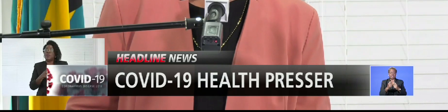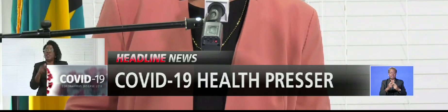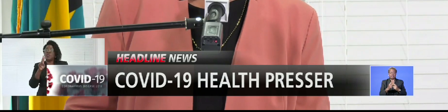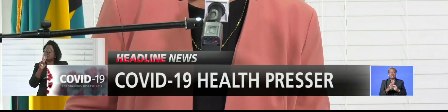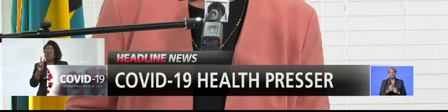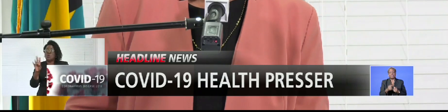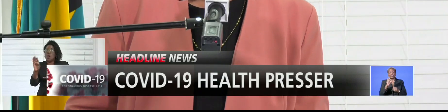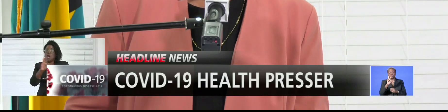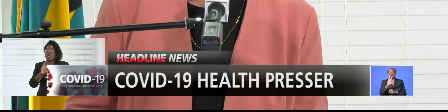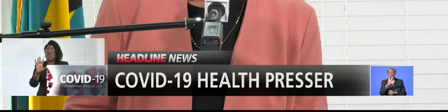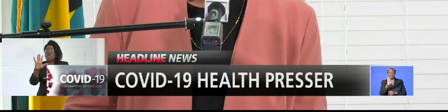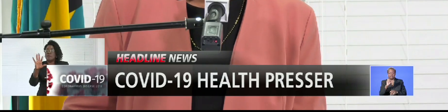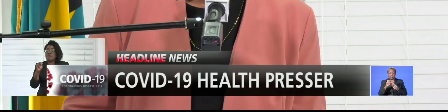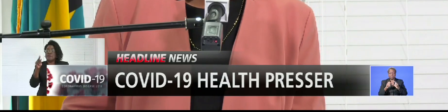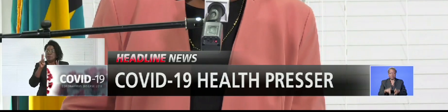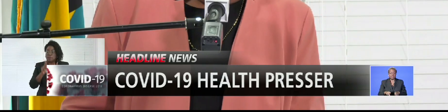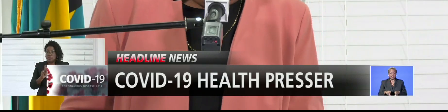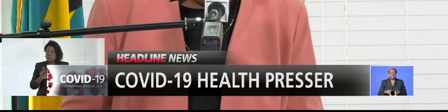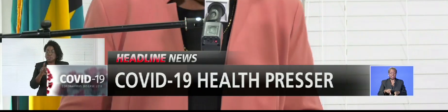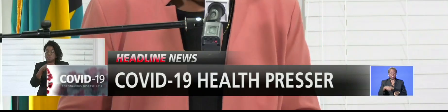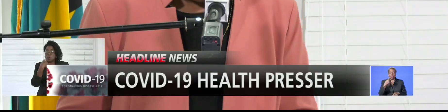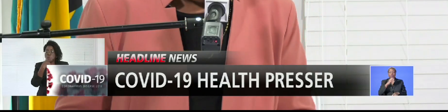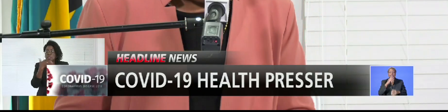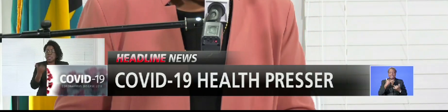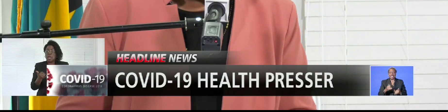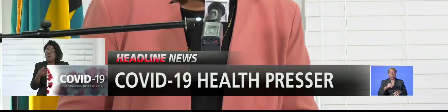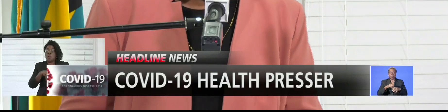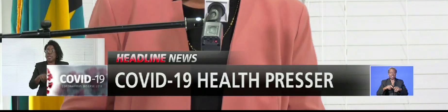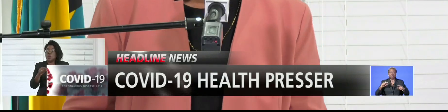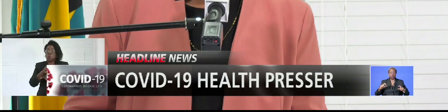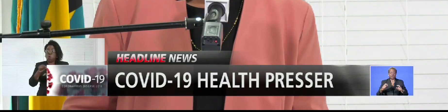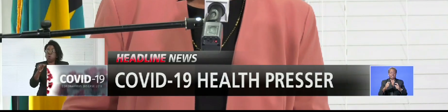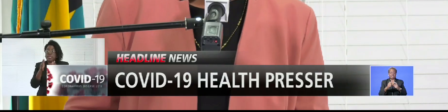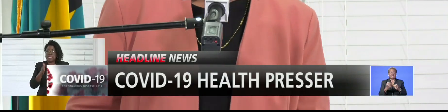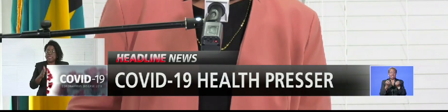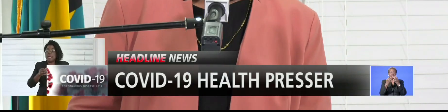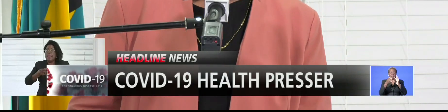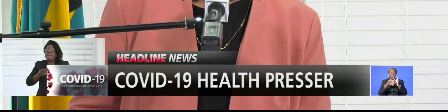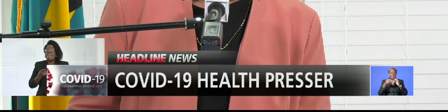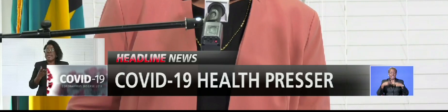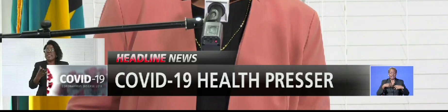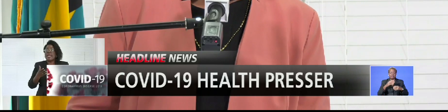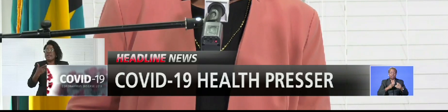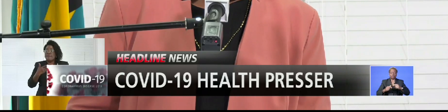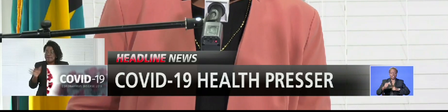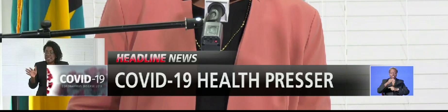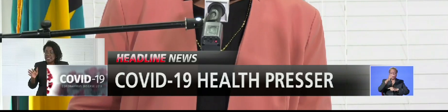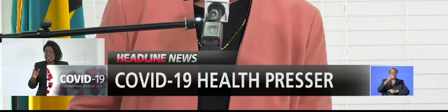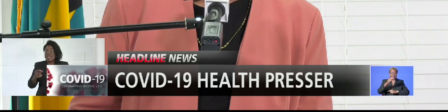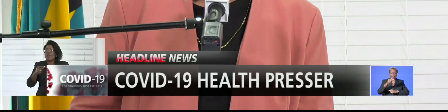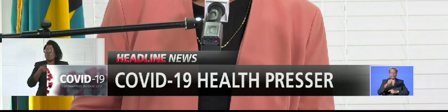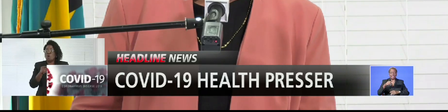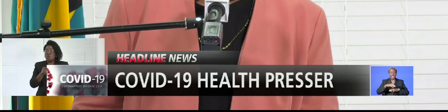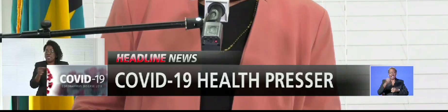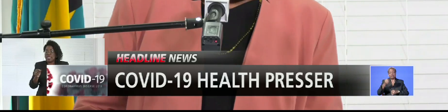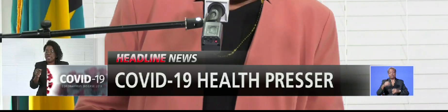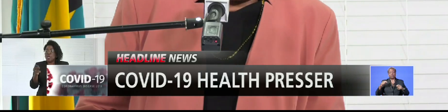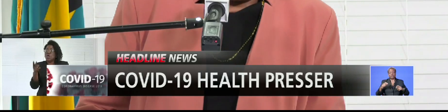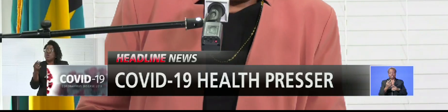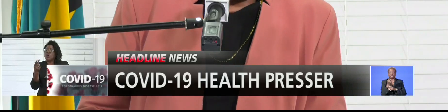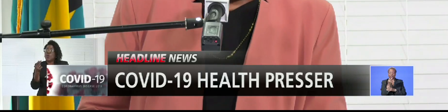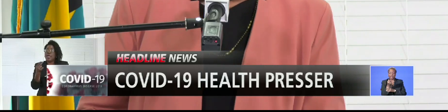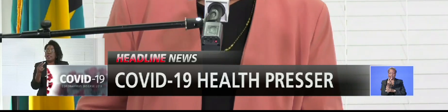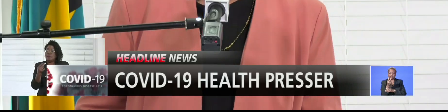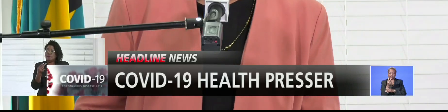250 persons who are now in quarantine. Many have graduated out of quarantine.